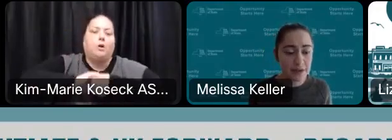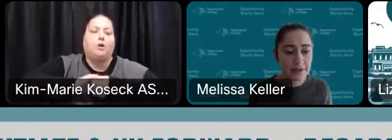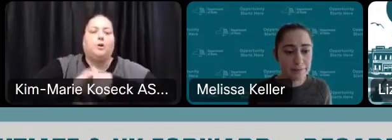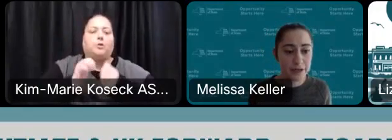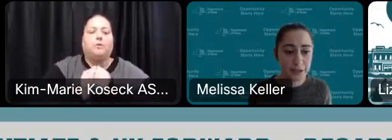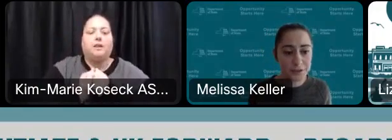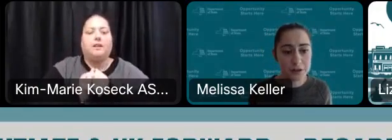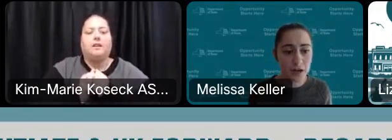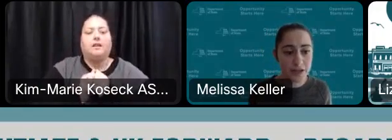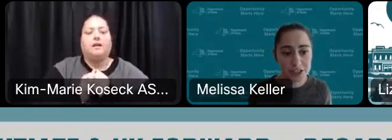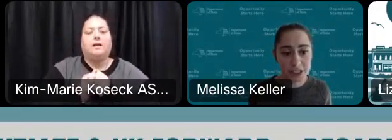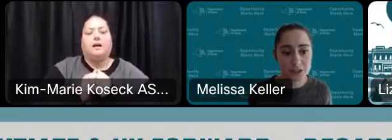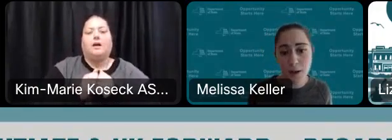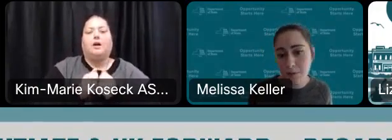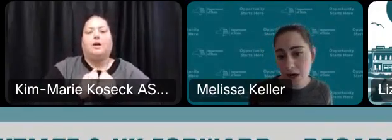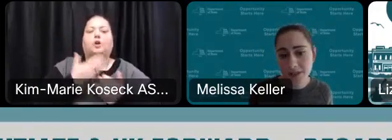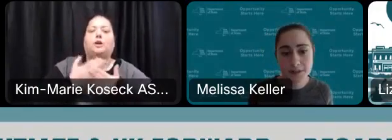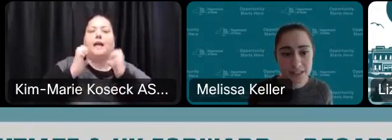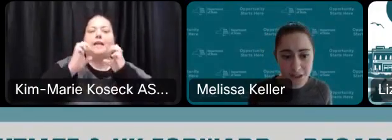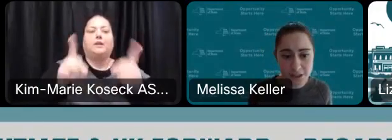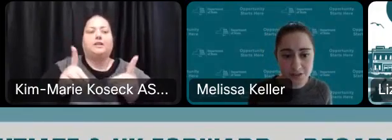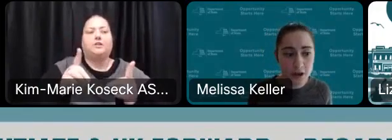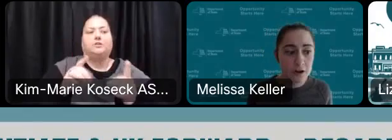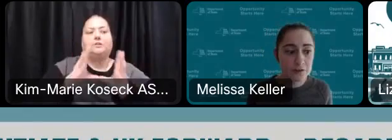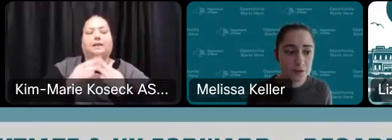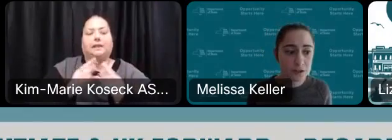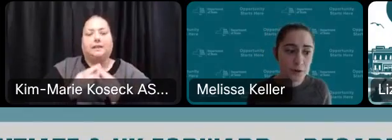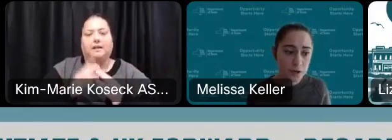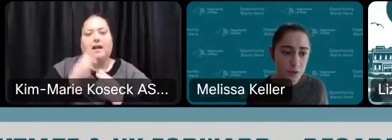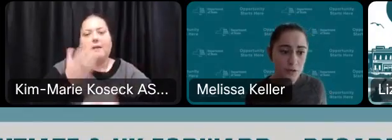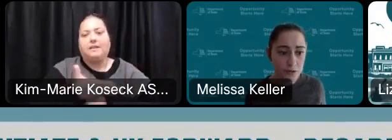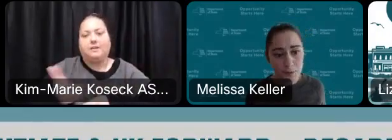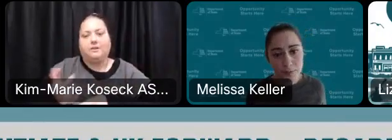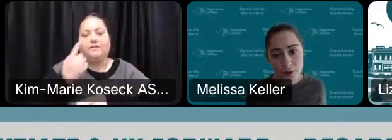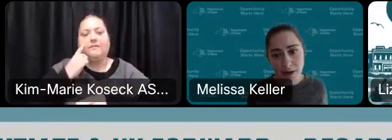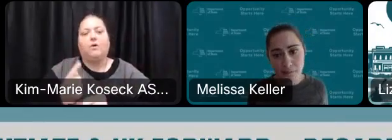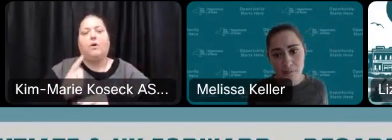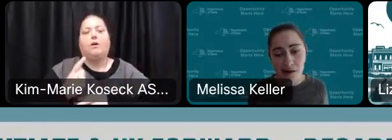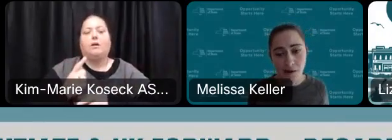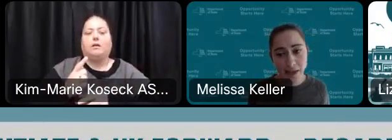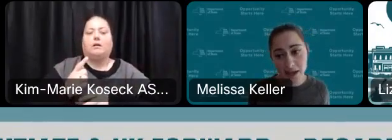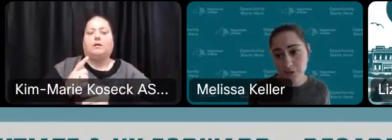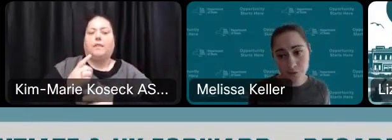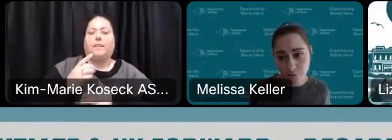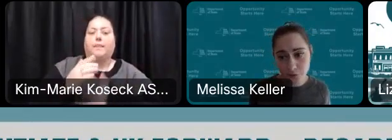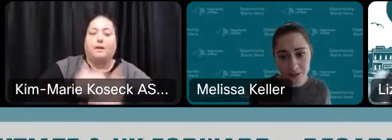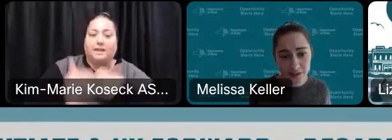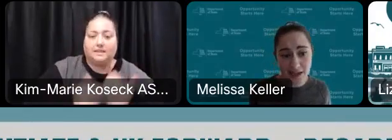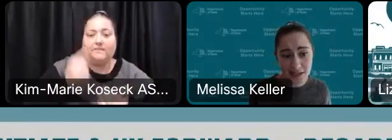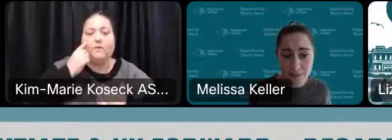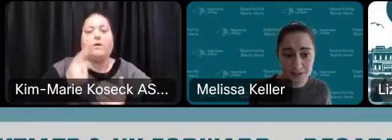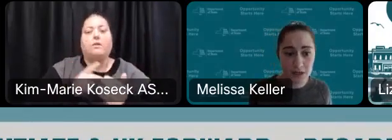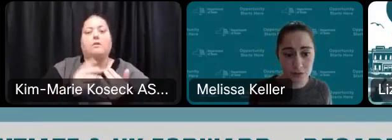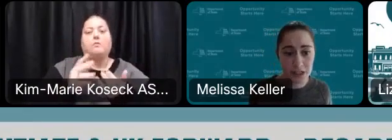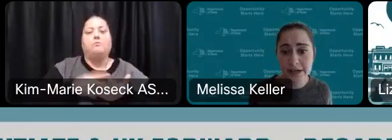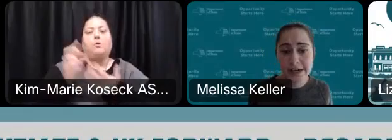develop an arsenal of educational webinars and materials for folks both going through our program and for really any